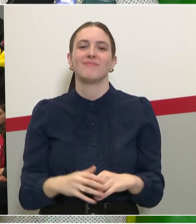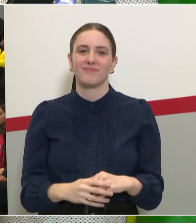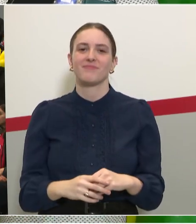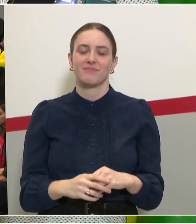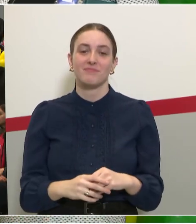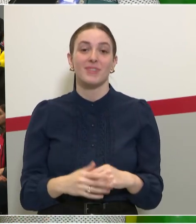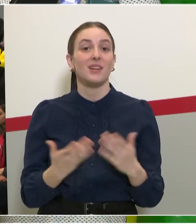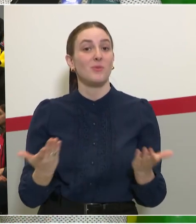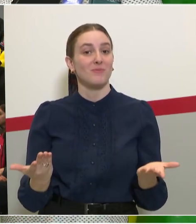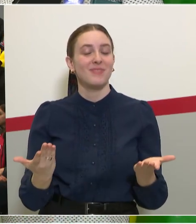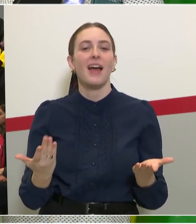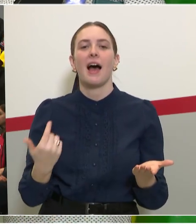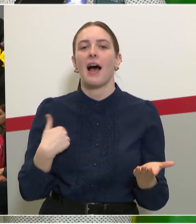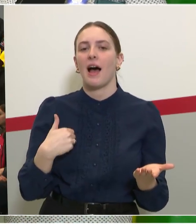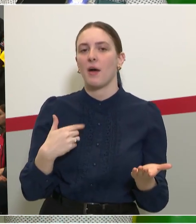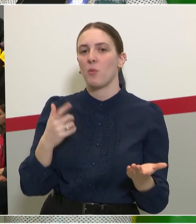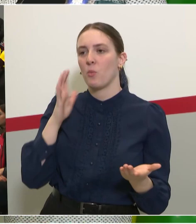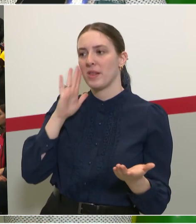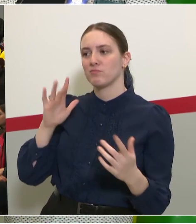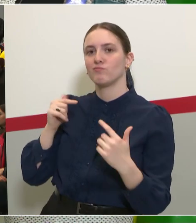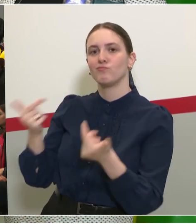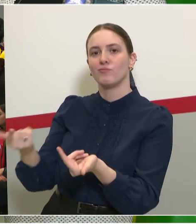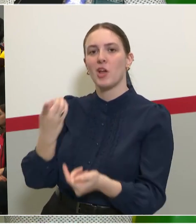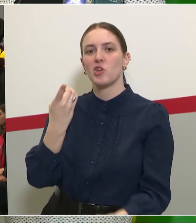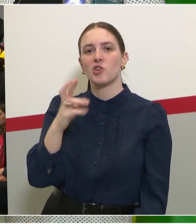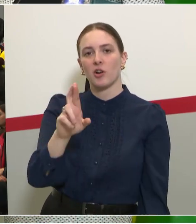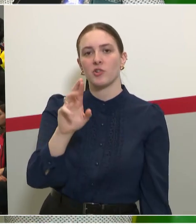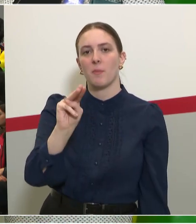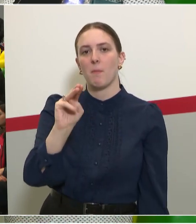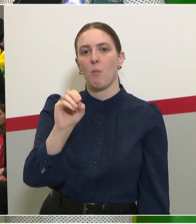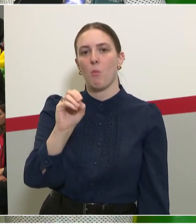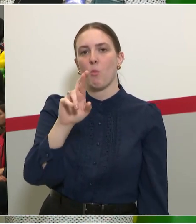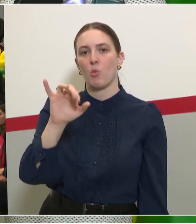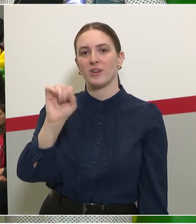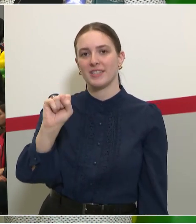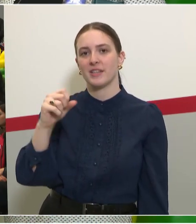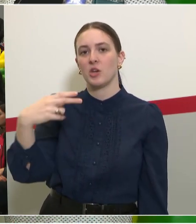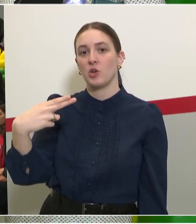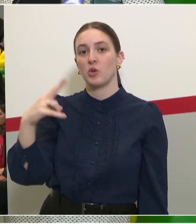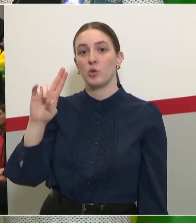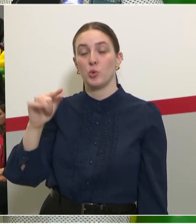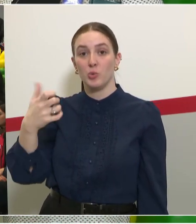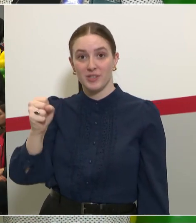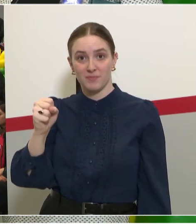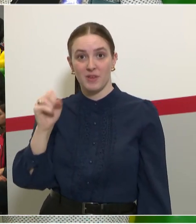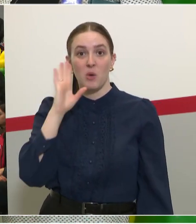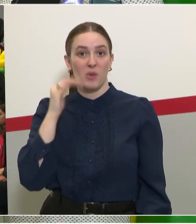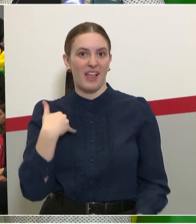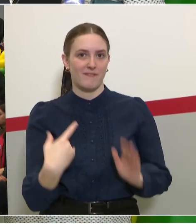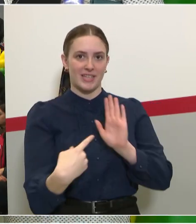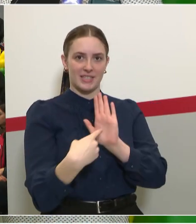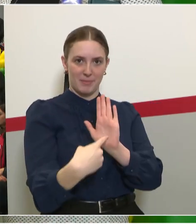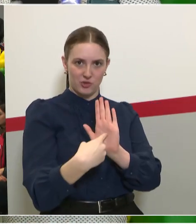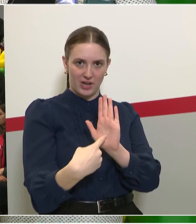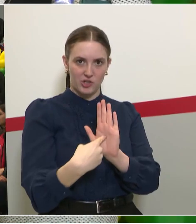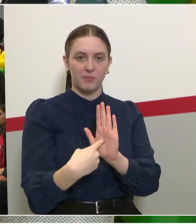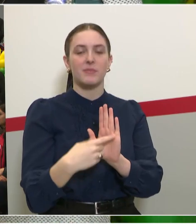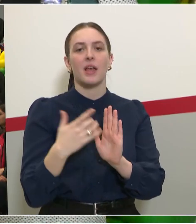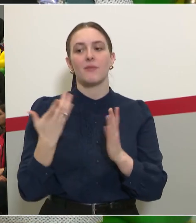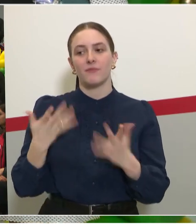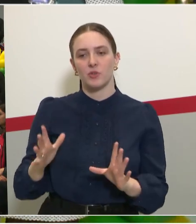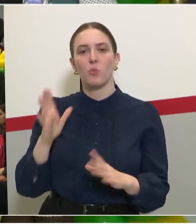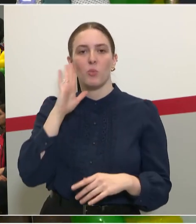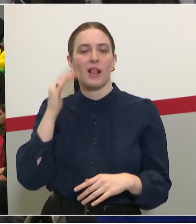with that, I'm going to ask Dr. Morris Hughes to come up. We're going to see a demonstration, and then I'll be able to answer a few